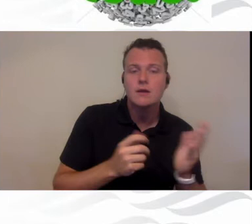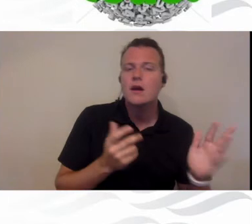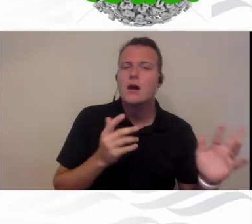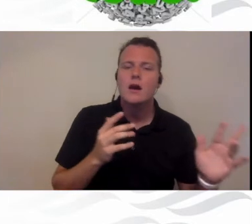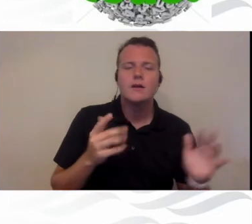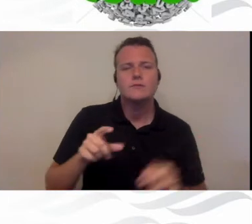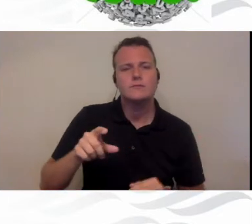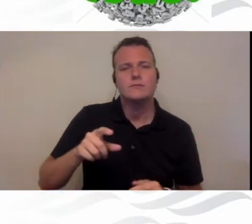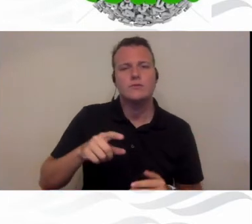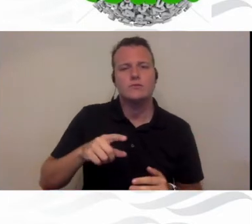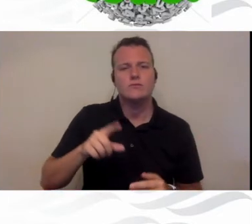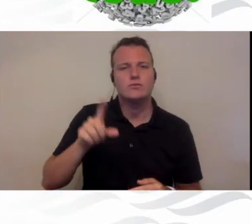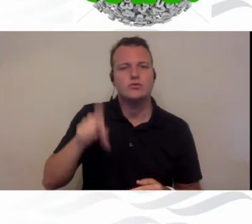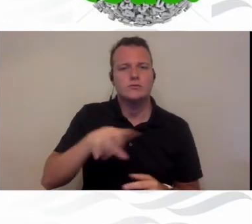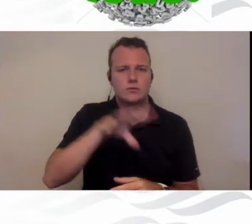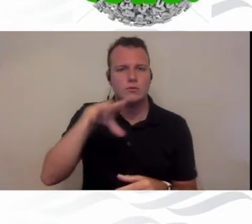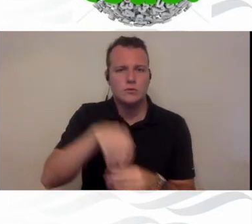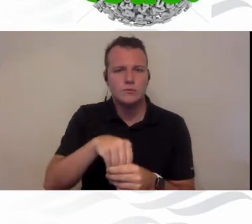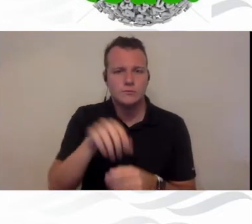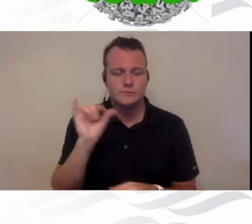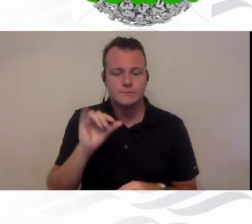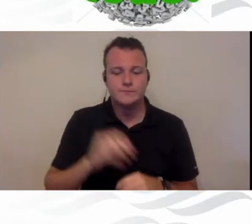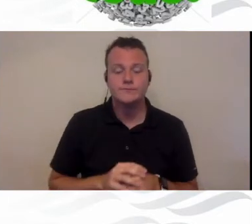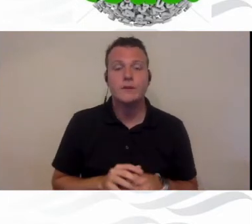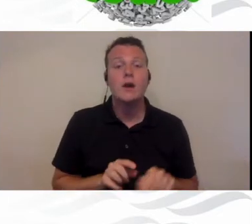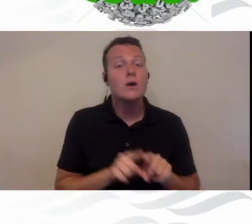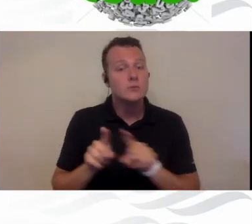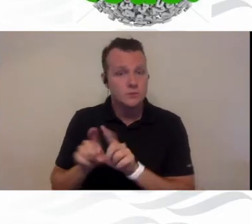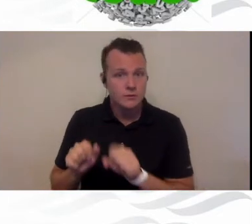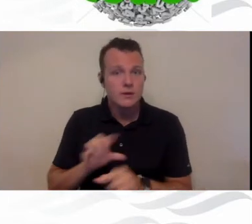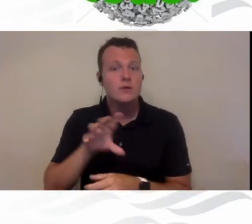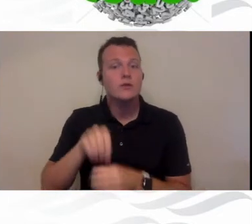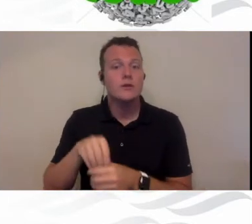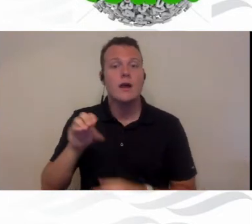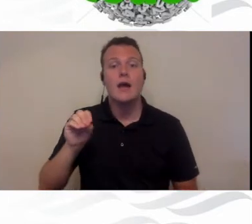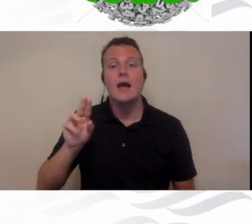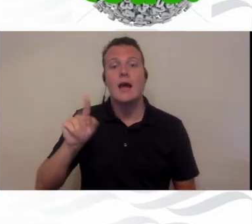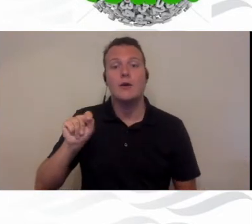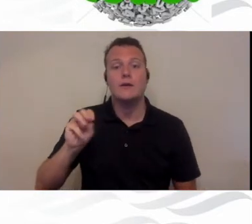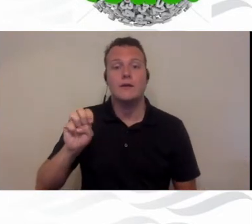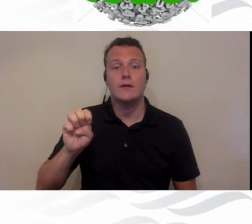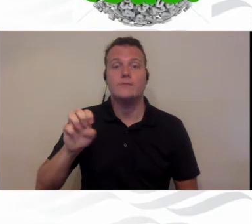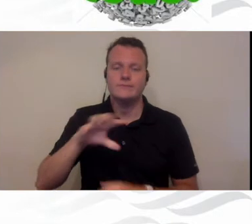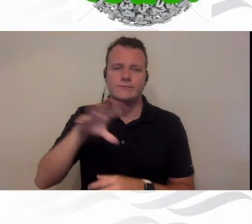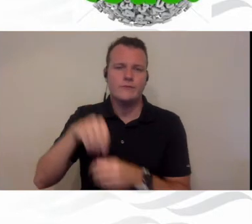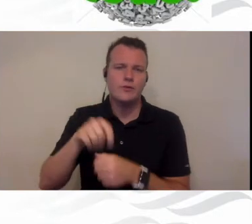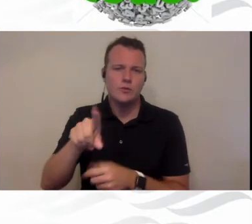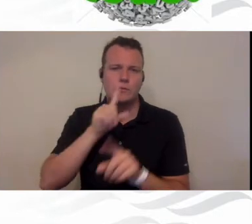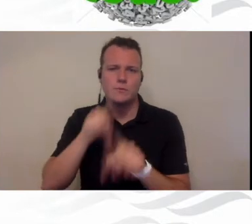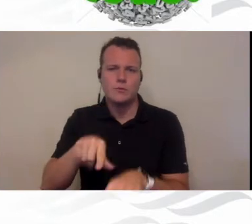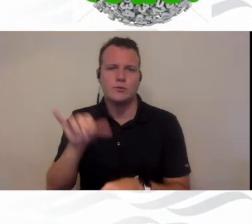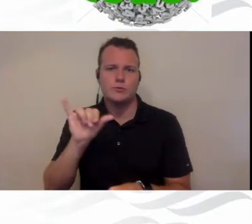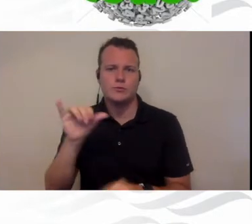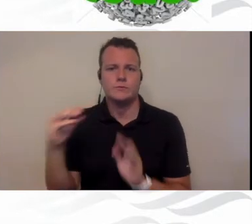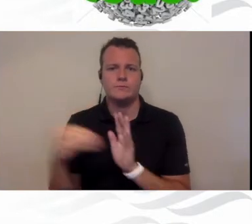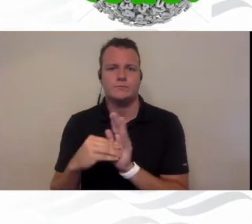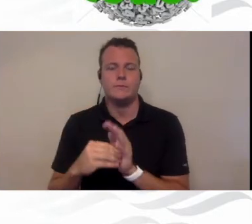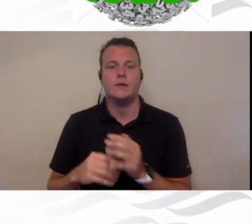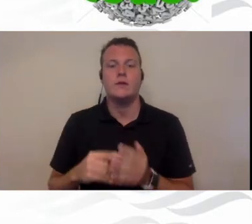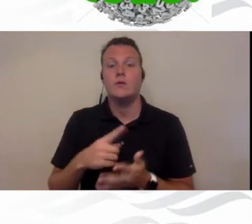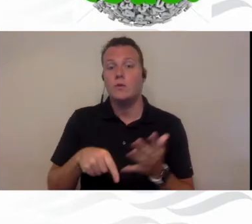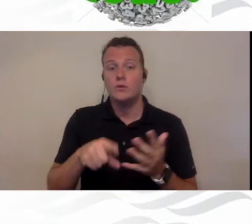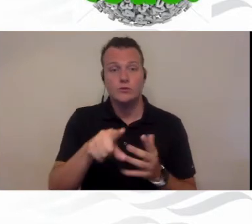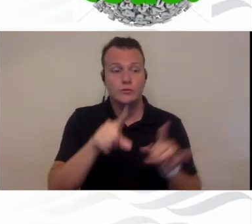need to include. You can also include the outcome of and this should be in your report as well, the outcome of what you